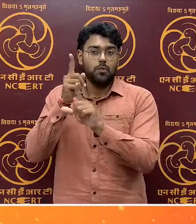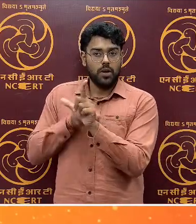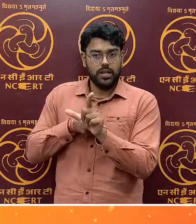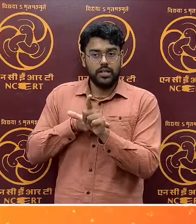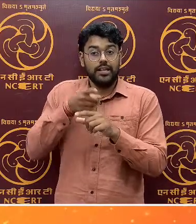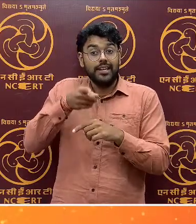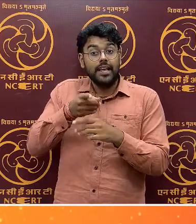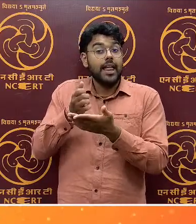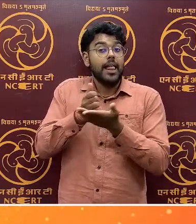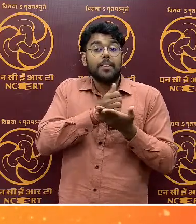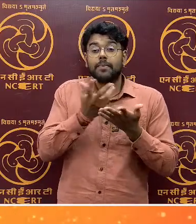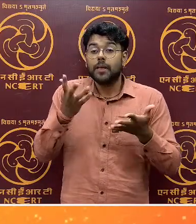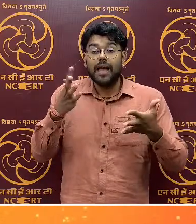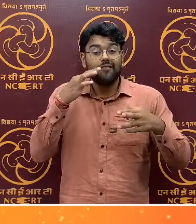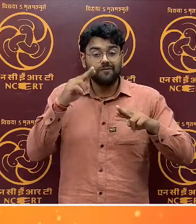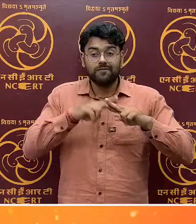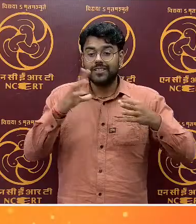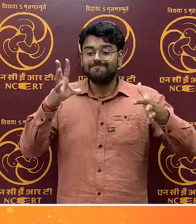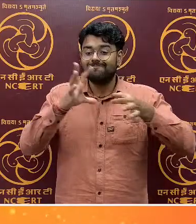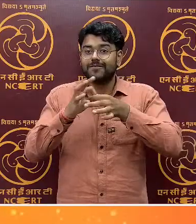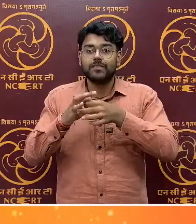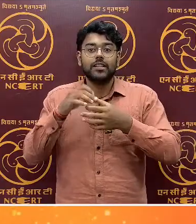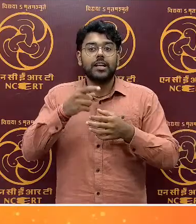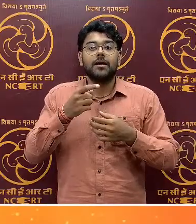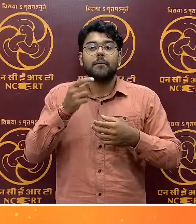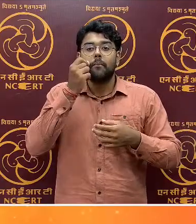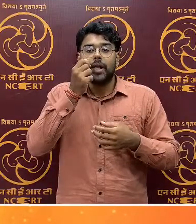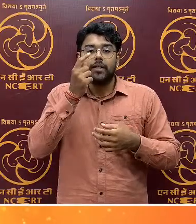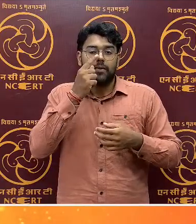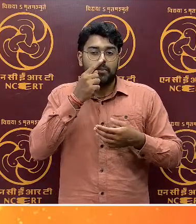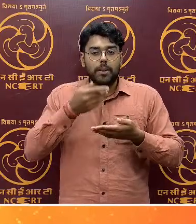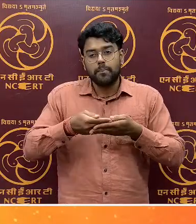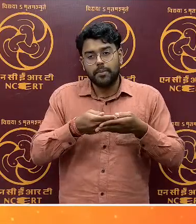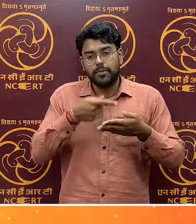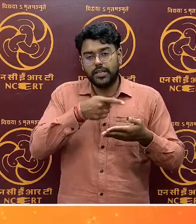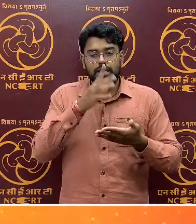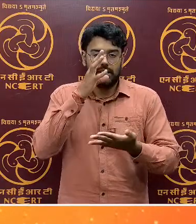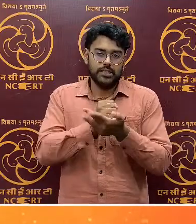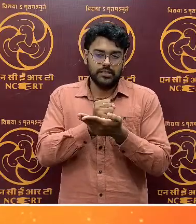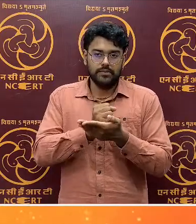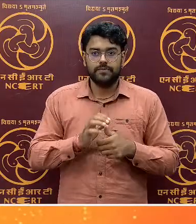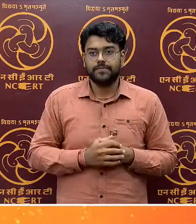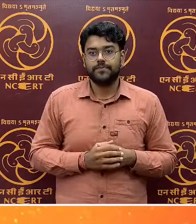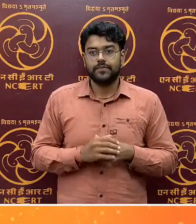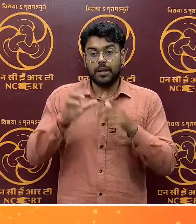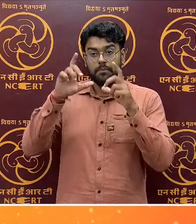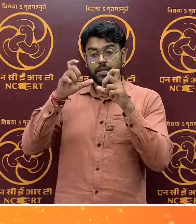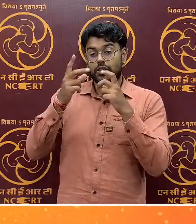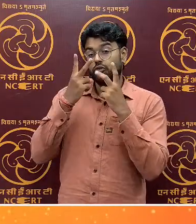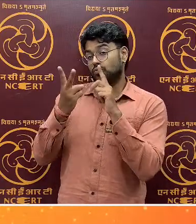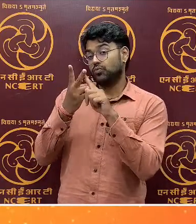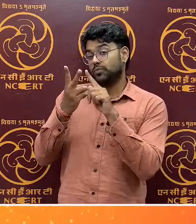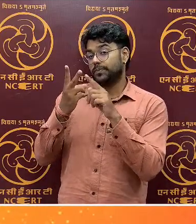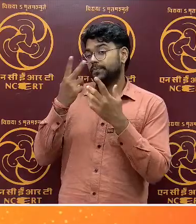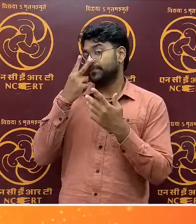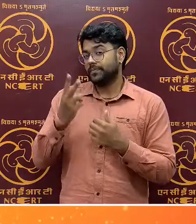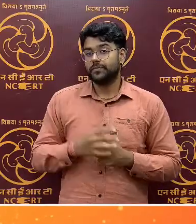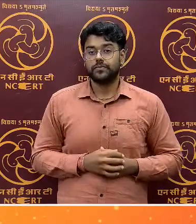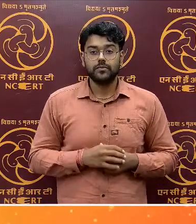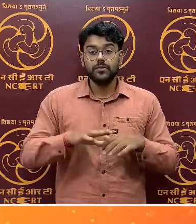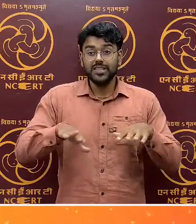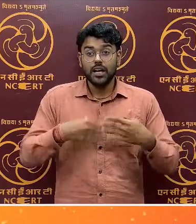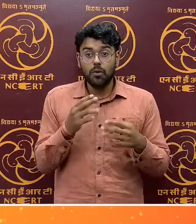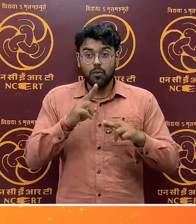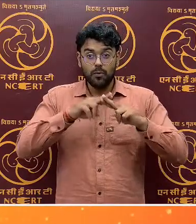the gender of the baby. Yeah. Right. So second step is fertilization. Now the second picture depicts here how that fertilization